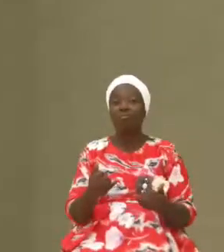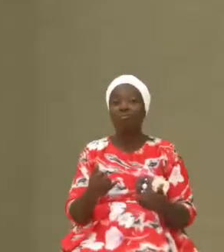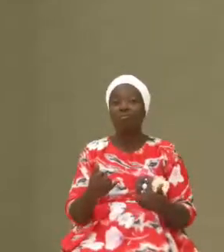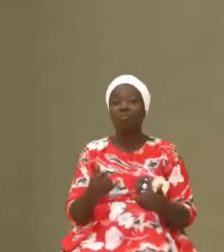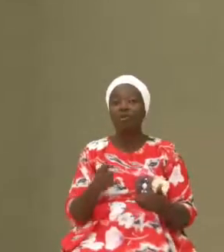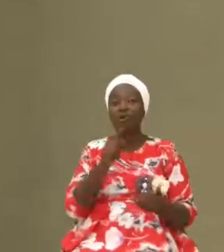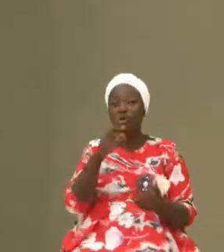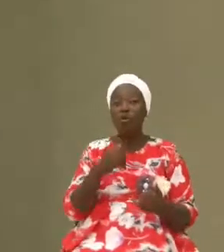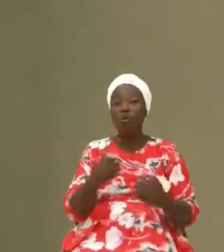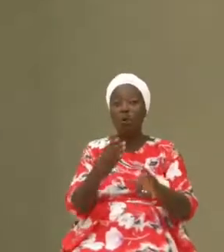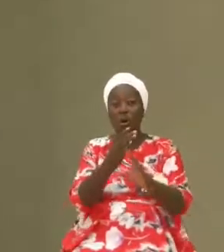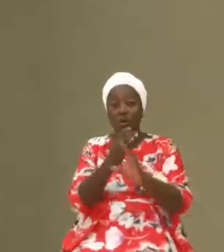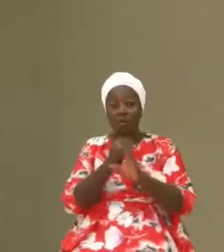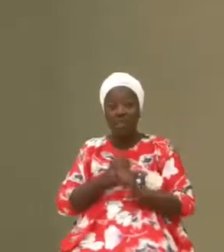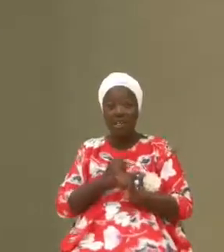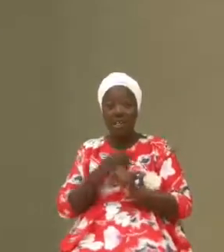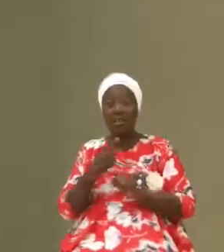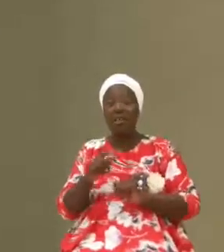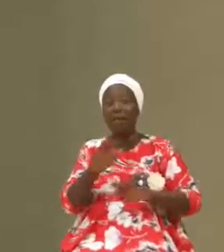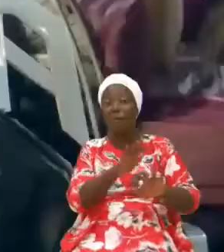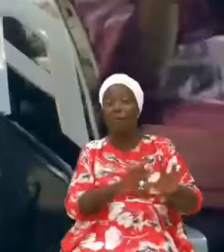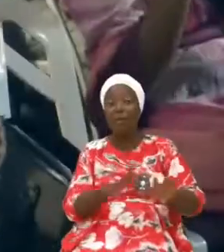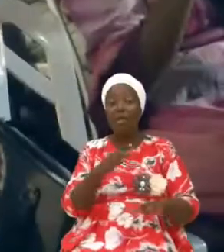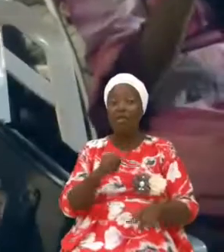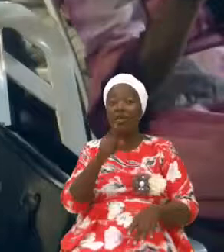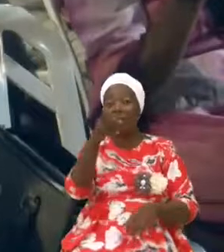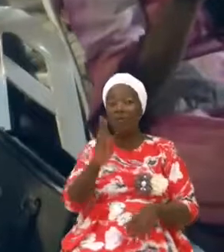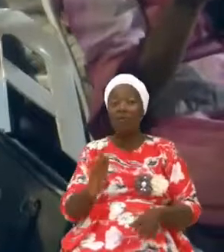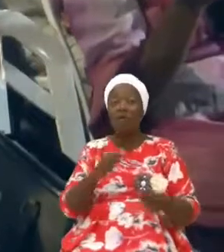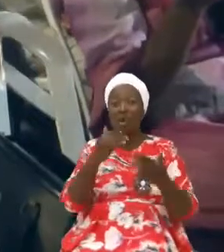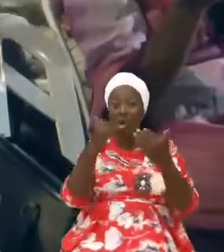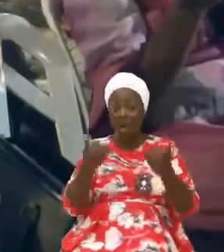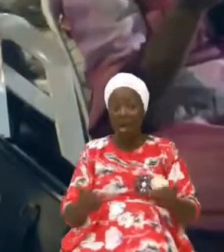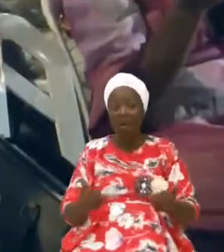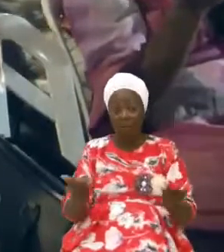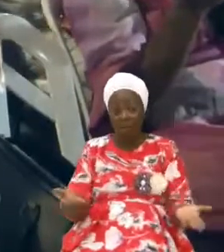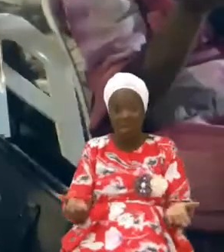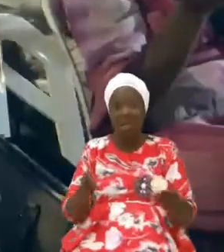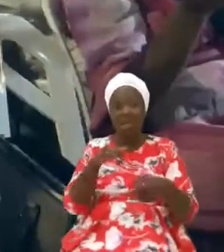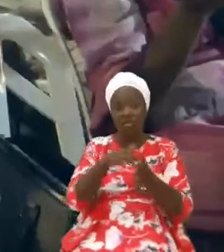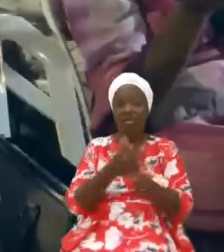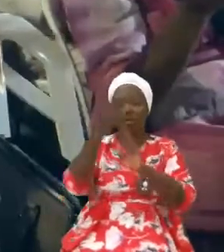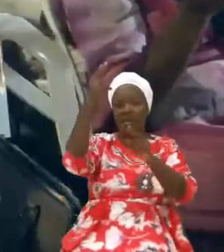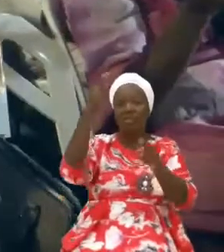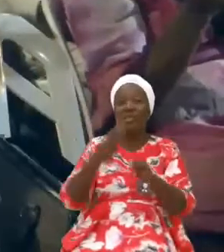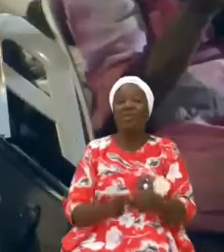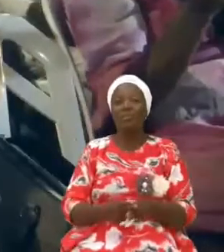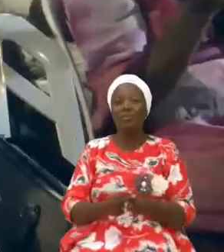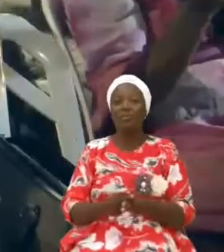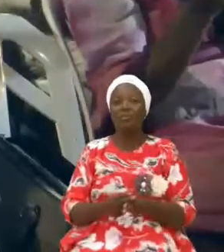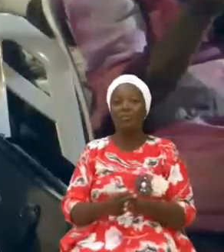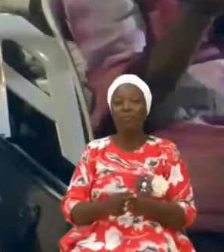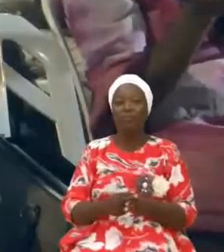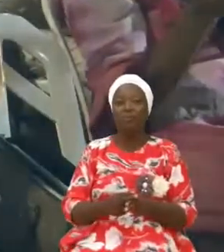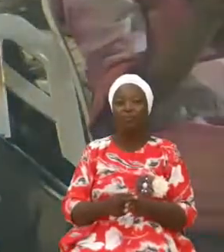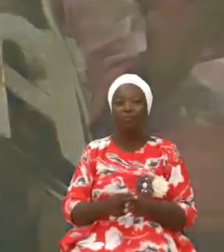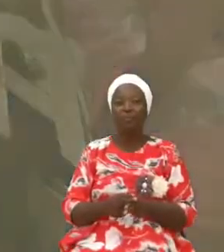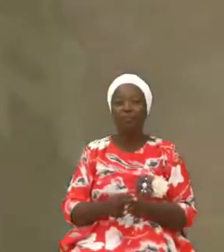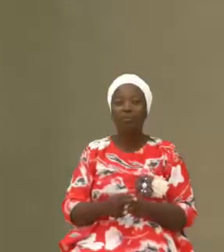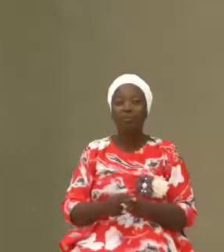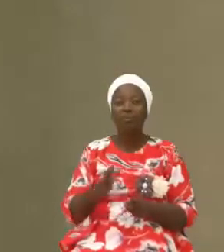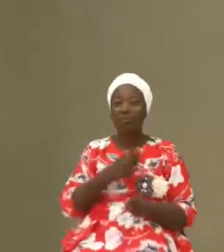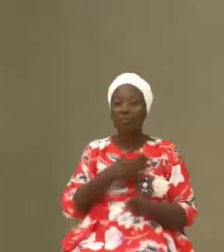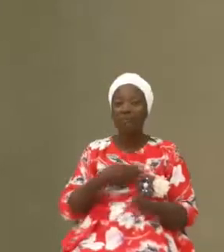Healing will be yours right now. You'll obtain the mercy of God right here tonight